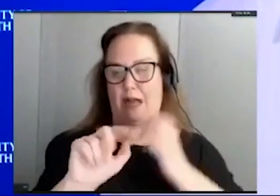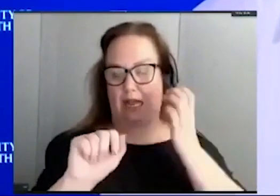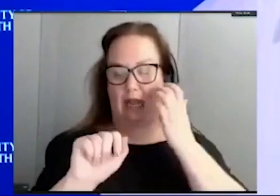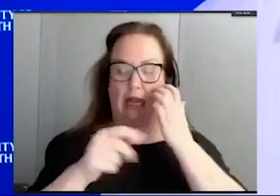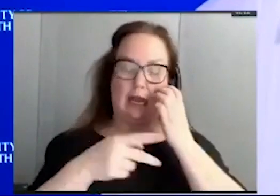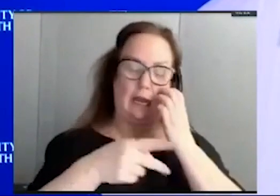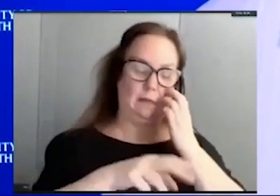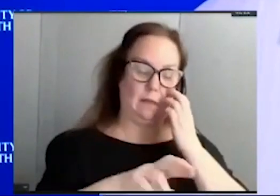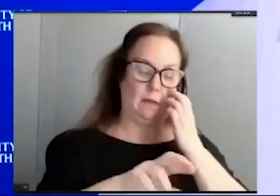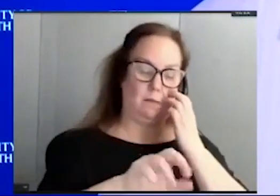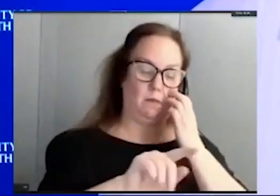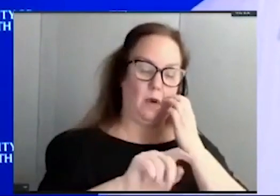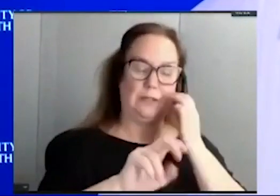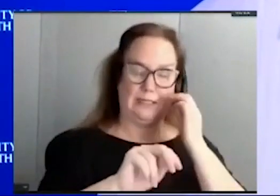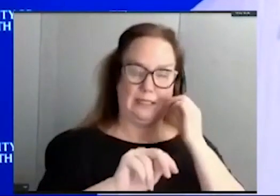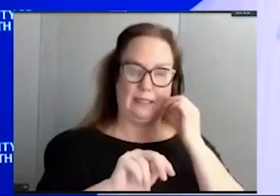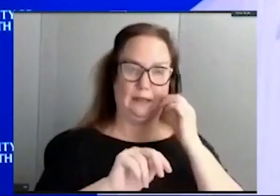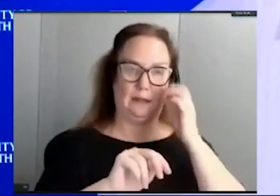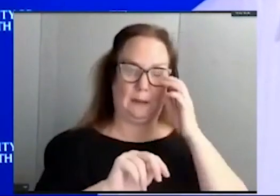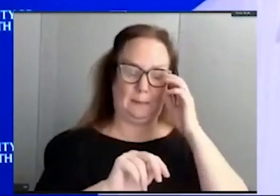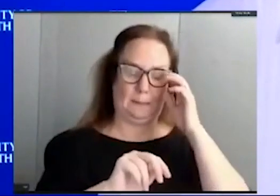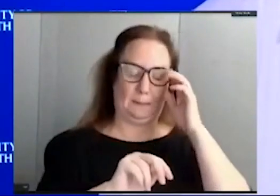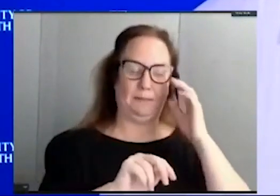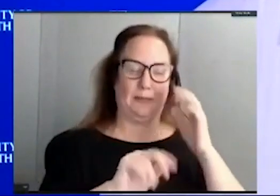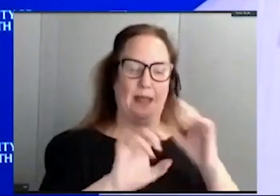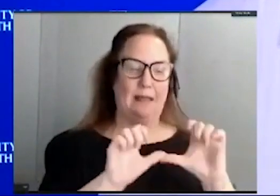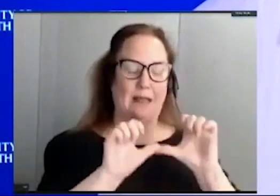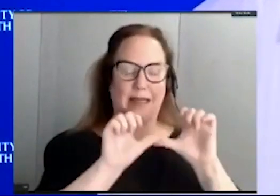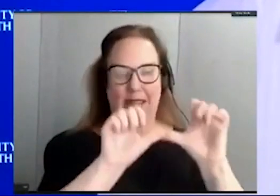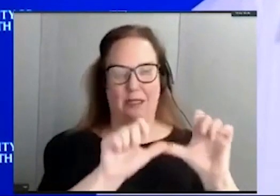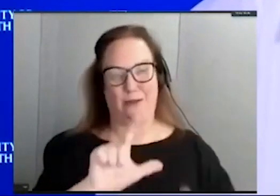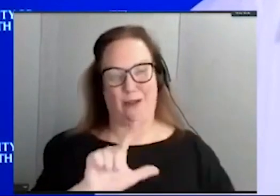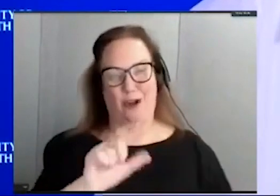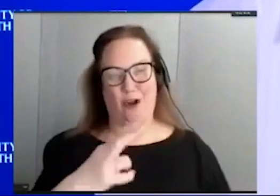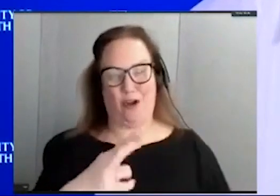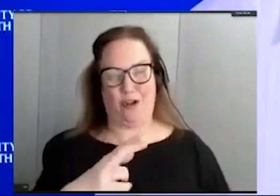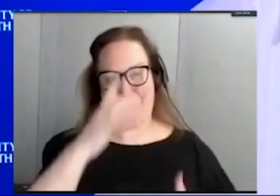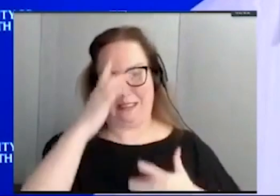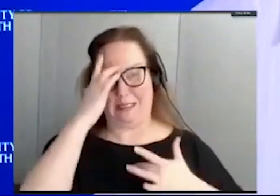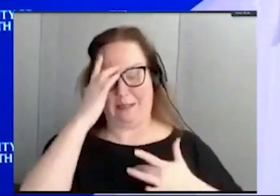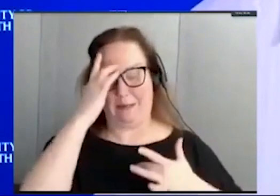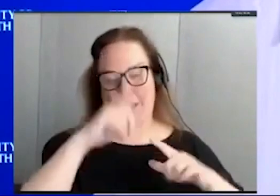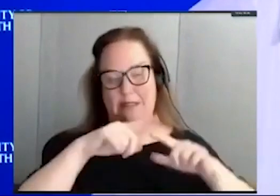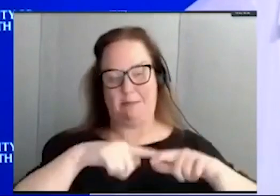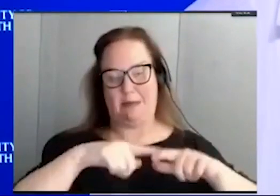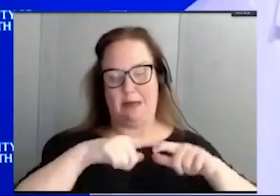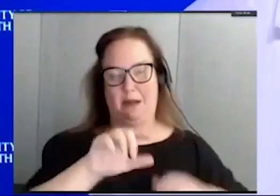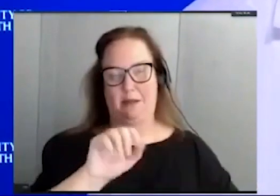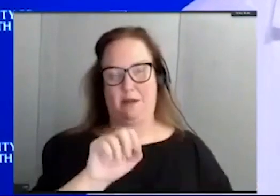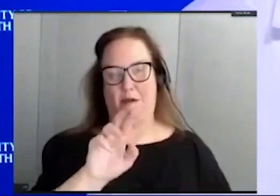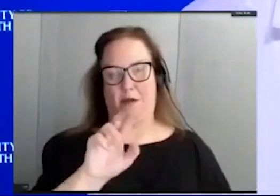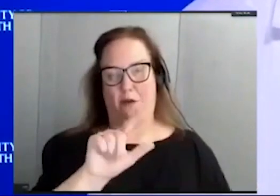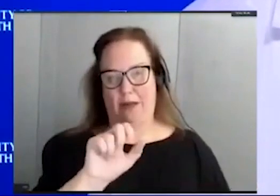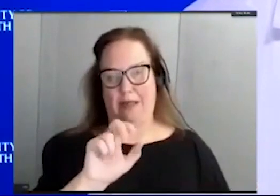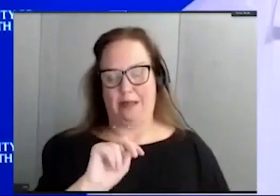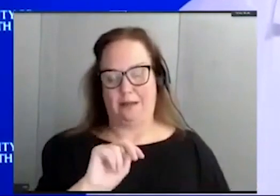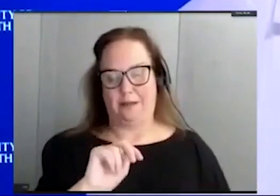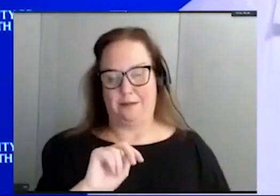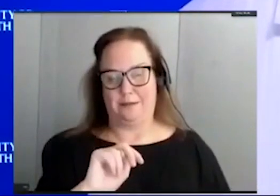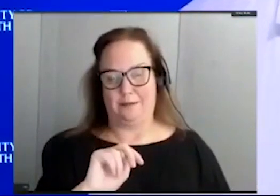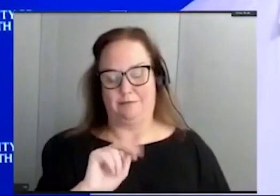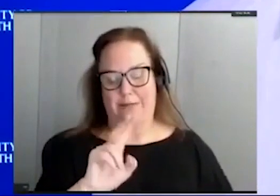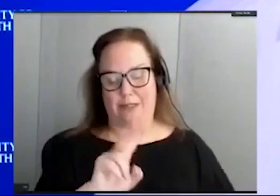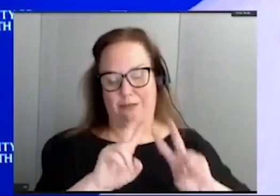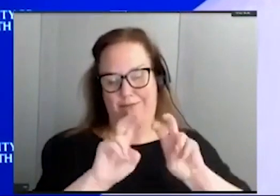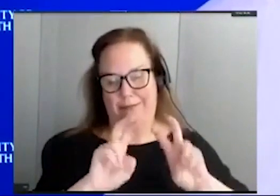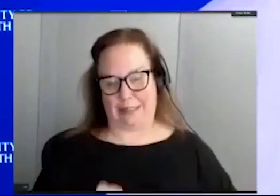a continued long haul symptoms depending on what organ you're looking at. That is certainly plausible.